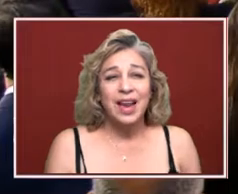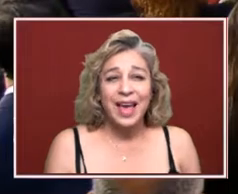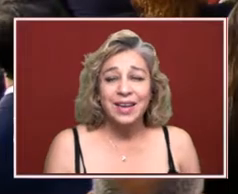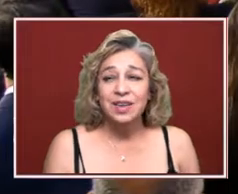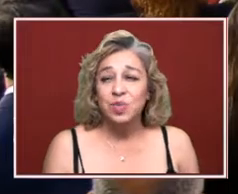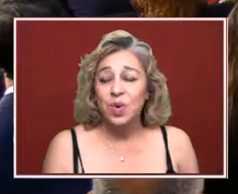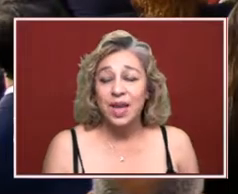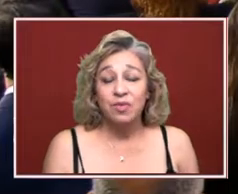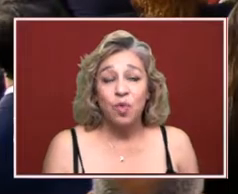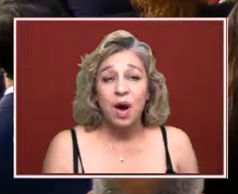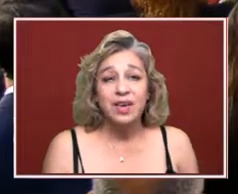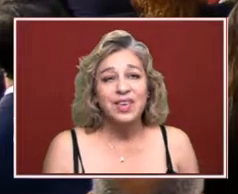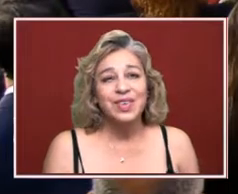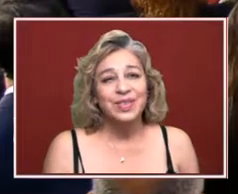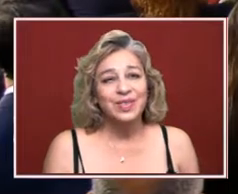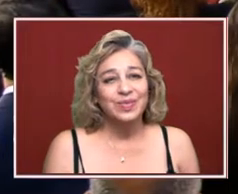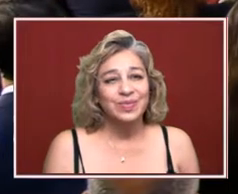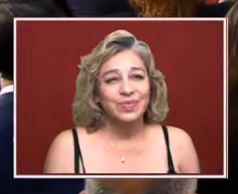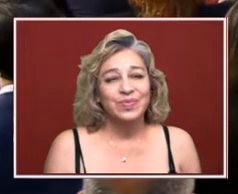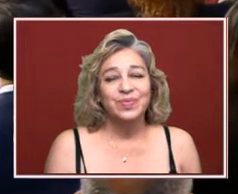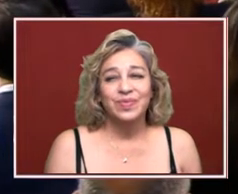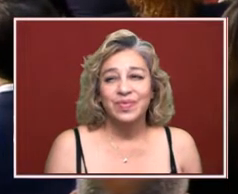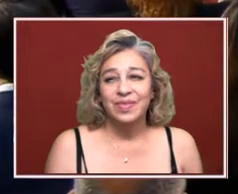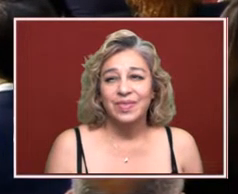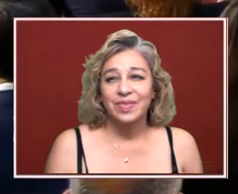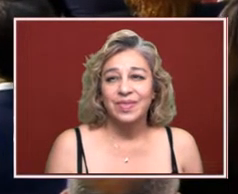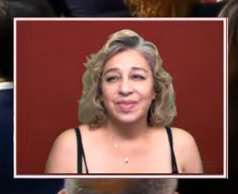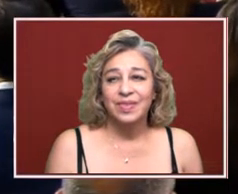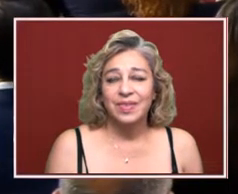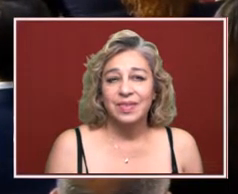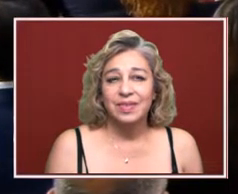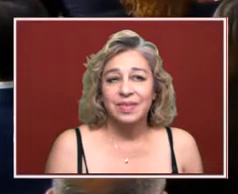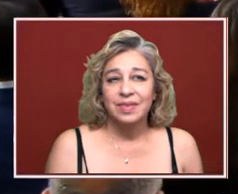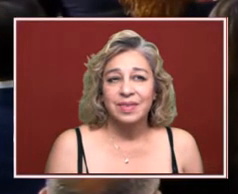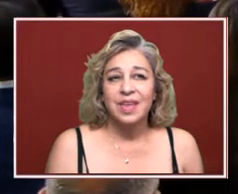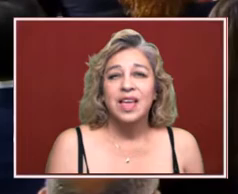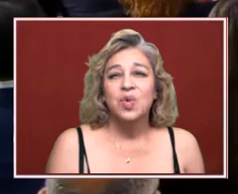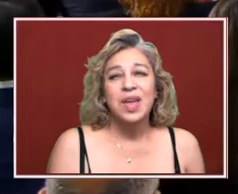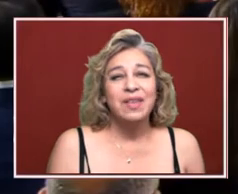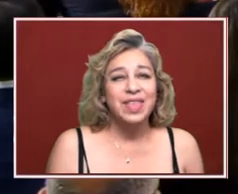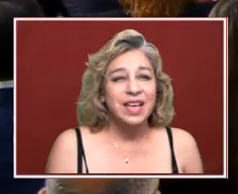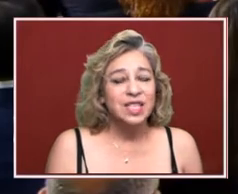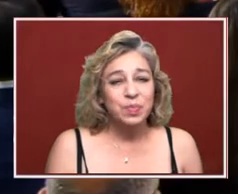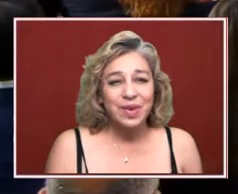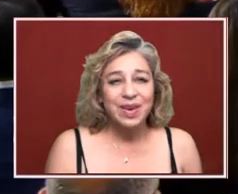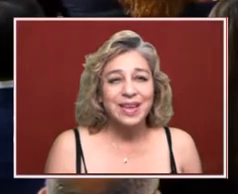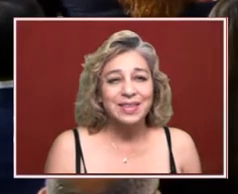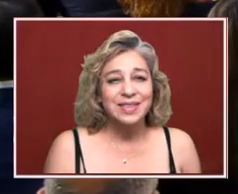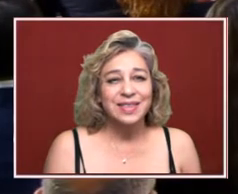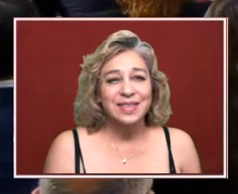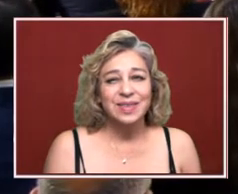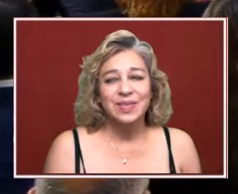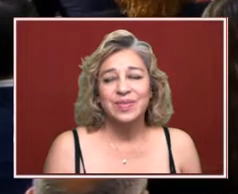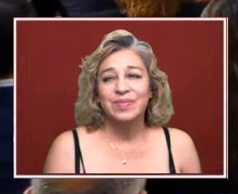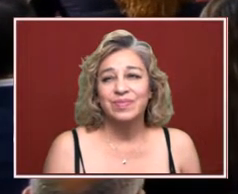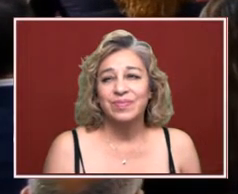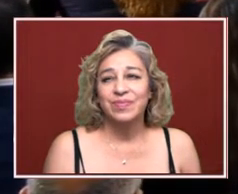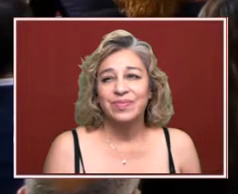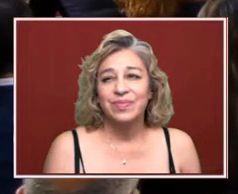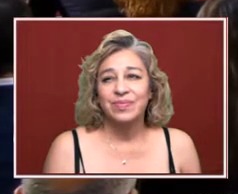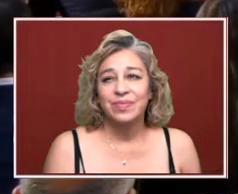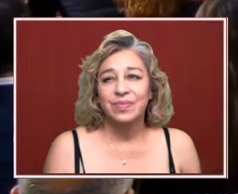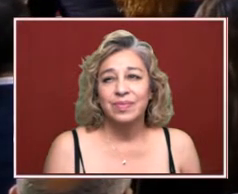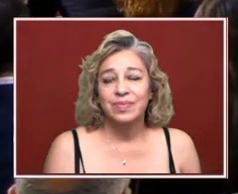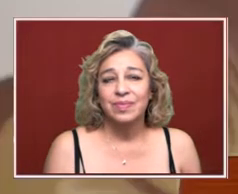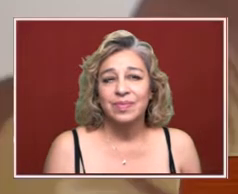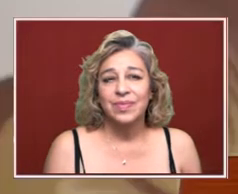have land, we have water. Tenemos la experiencia. We have the experience. Que viene de